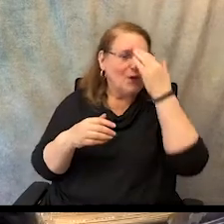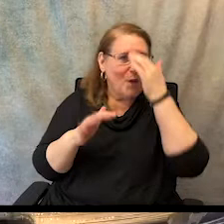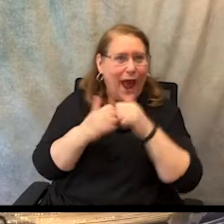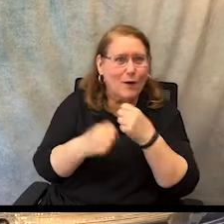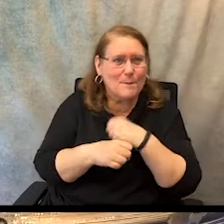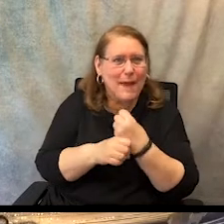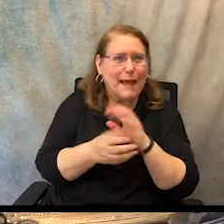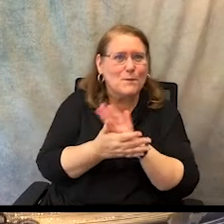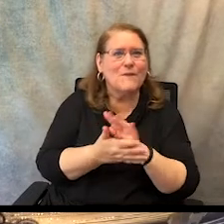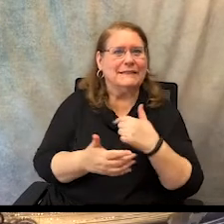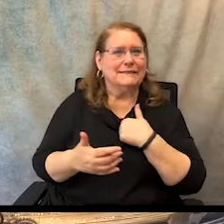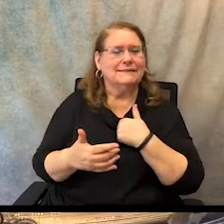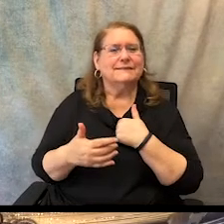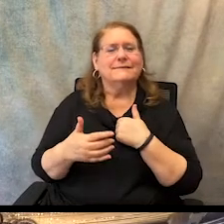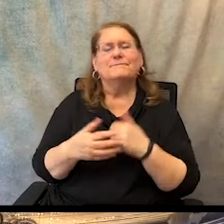too.